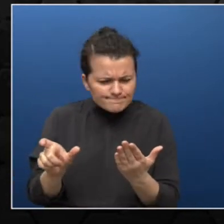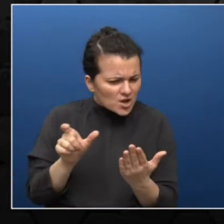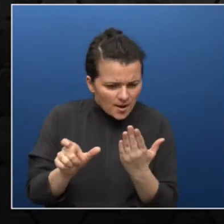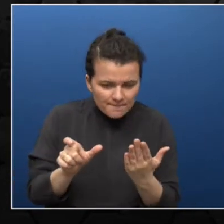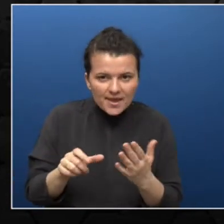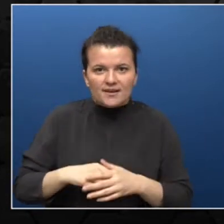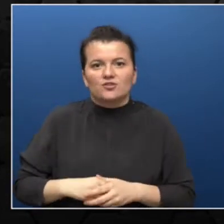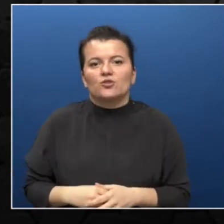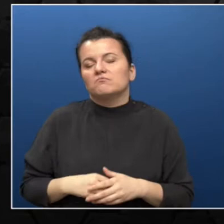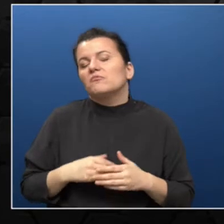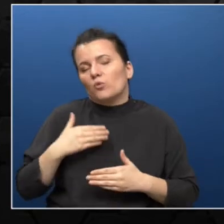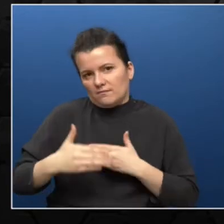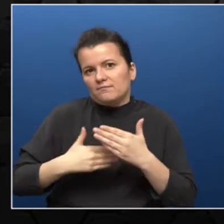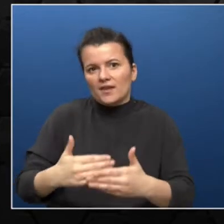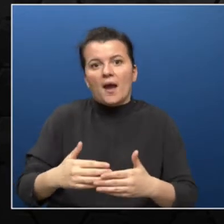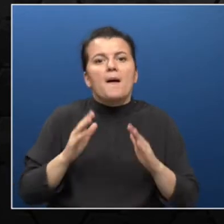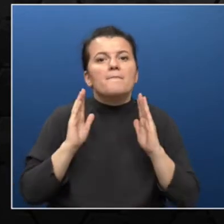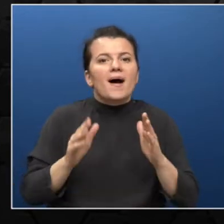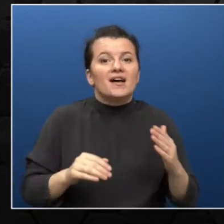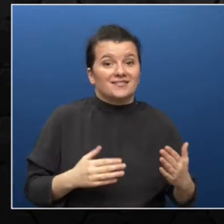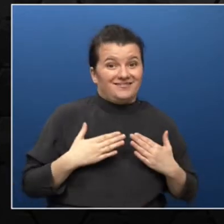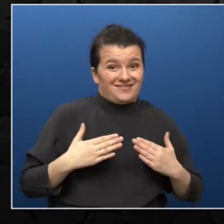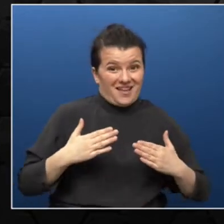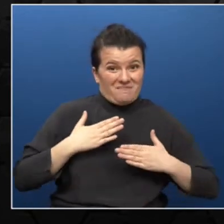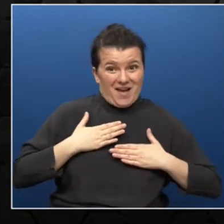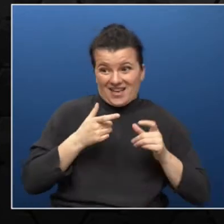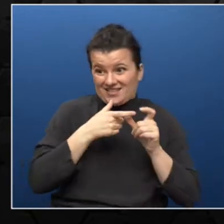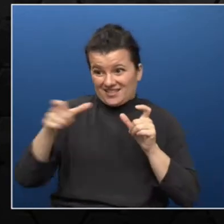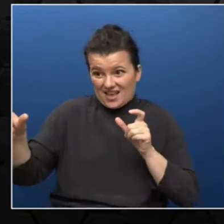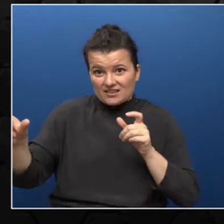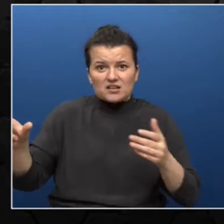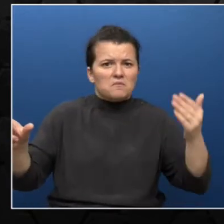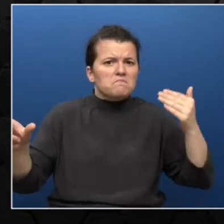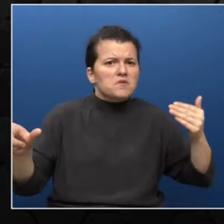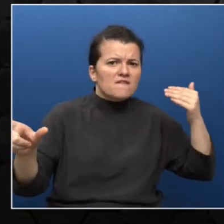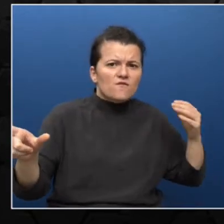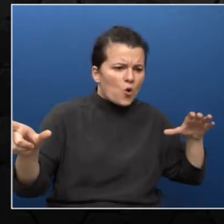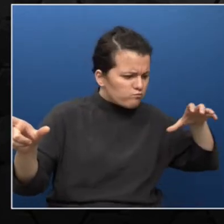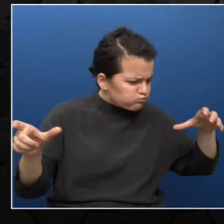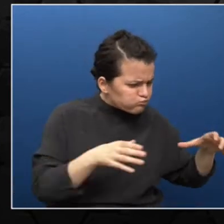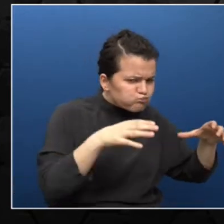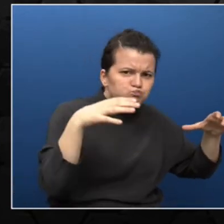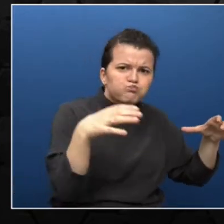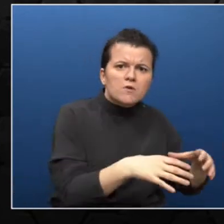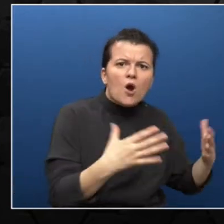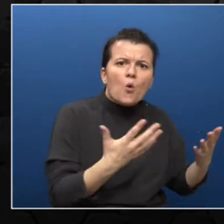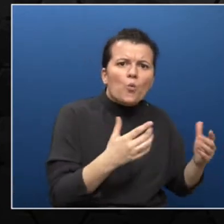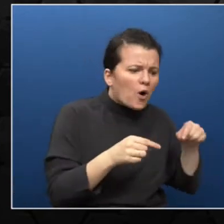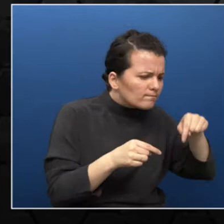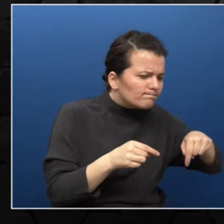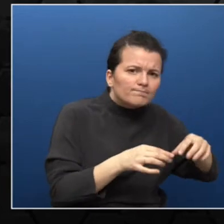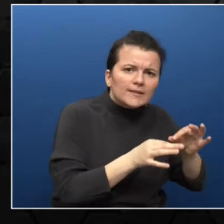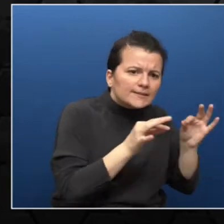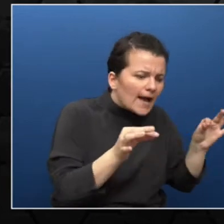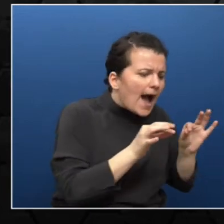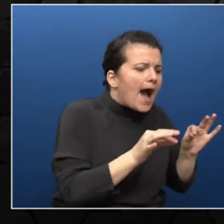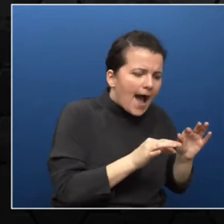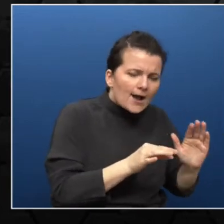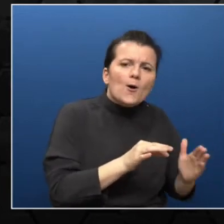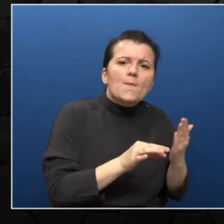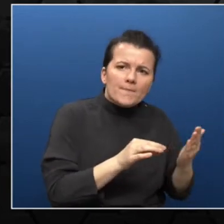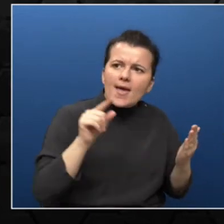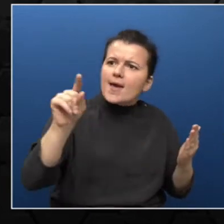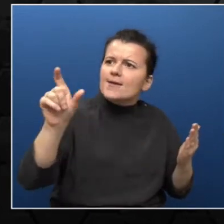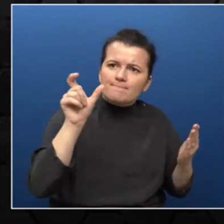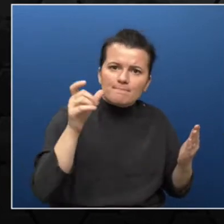now. We compare what we have in our sentence to previous data sets and previous data that we had, and then we would check if the words